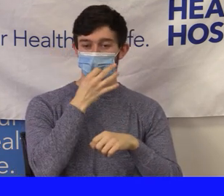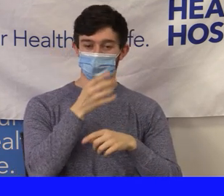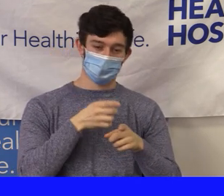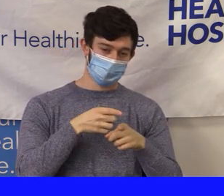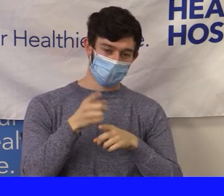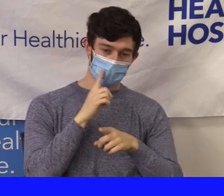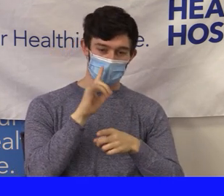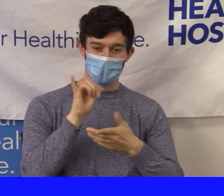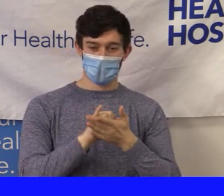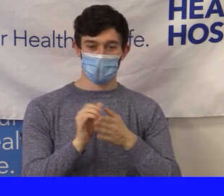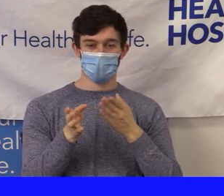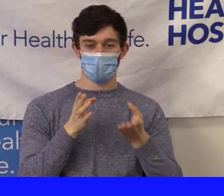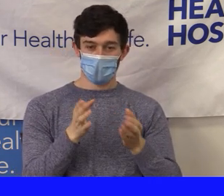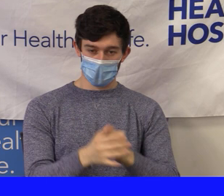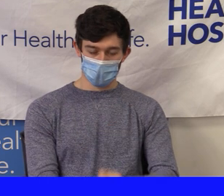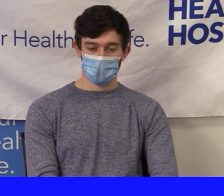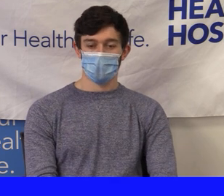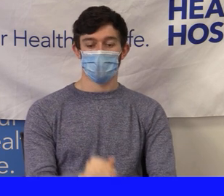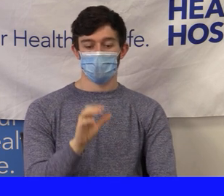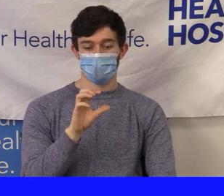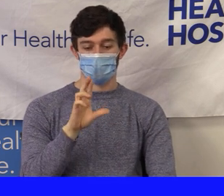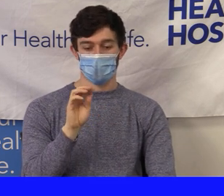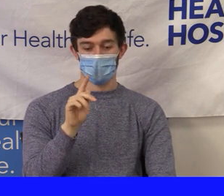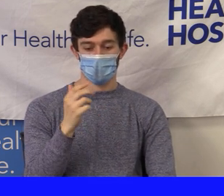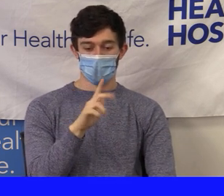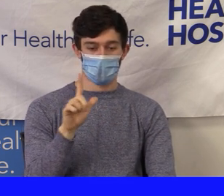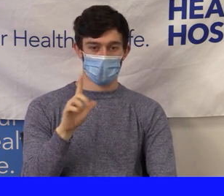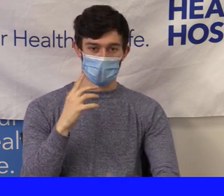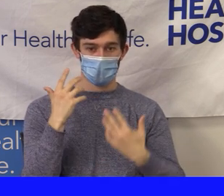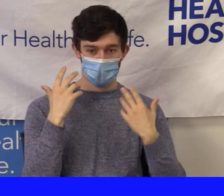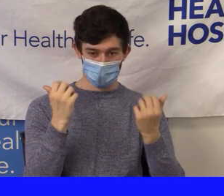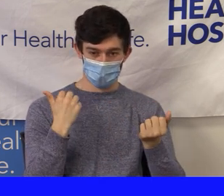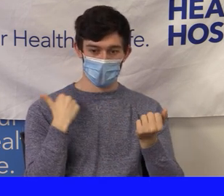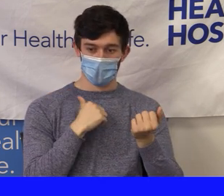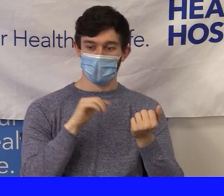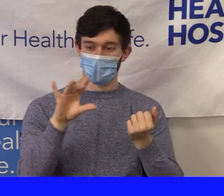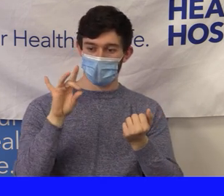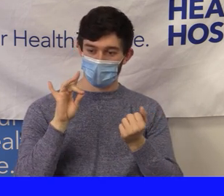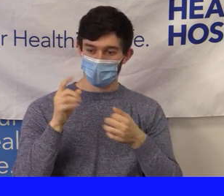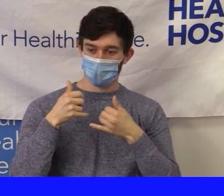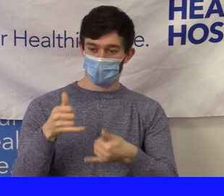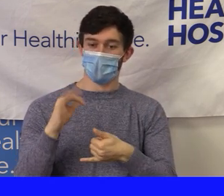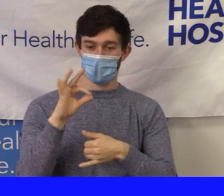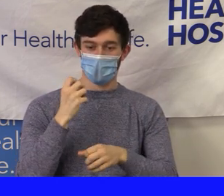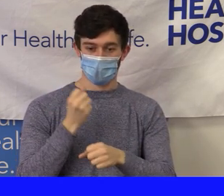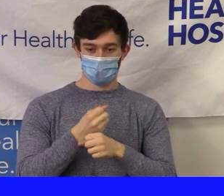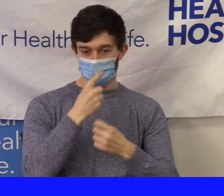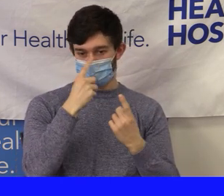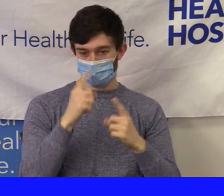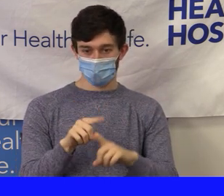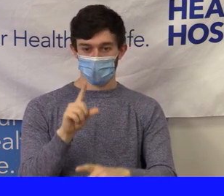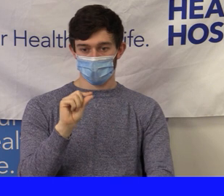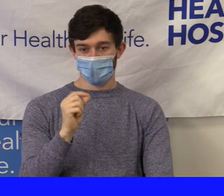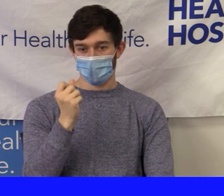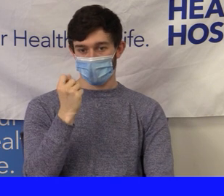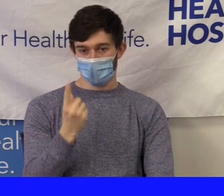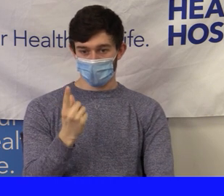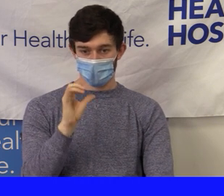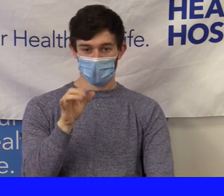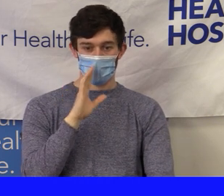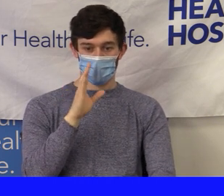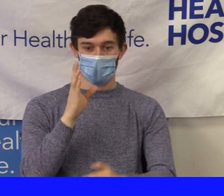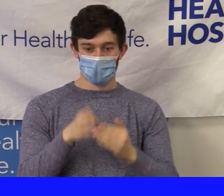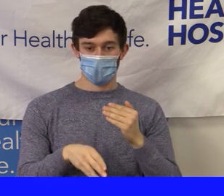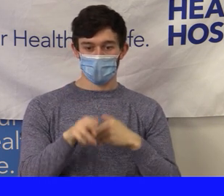these services. Grothal Health was selected and awarded a 9-year agreement in 2011, which